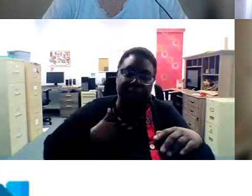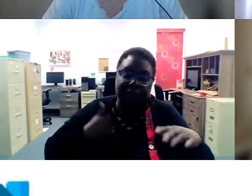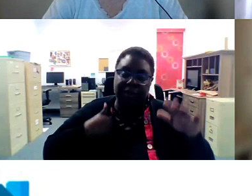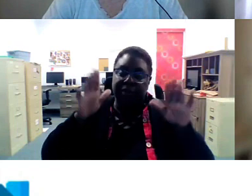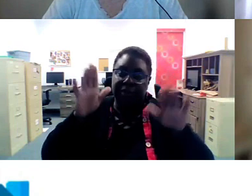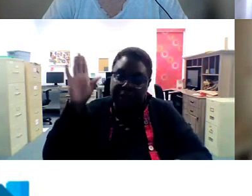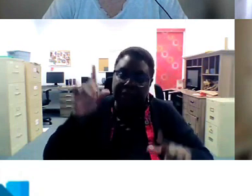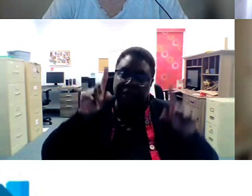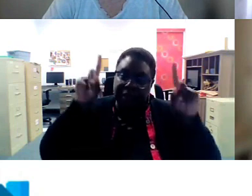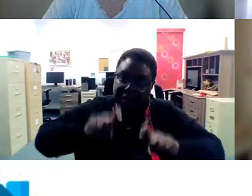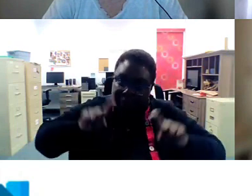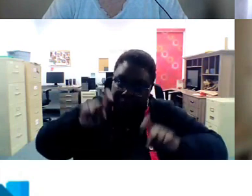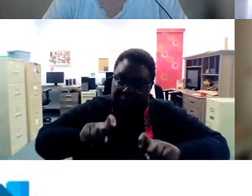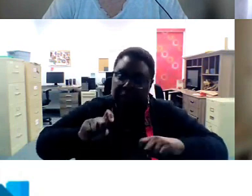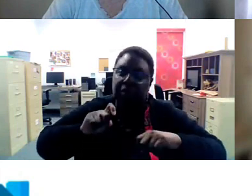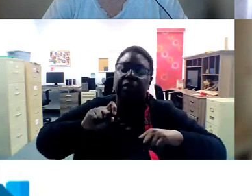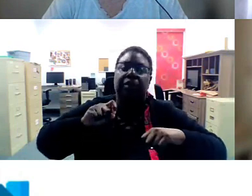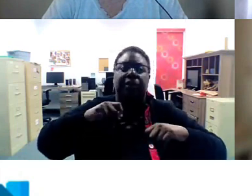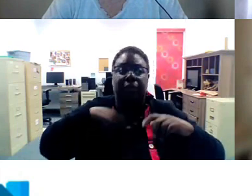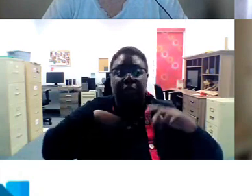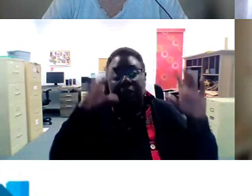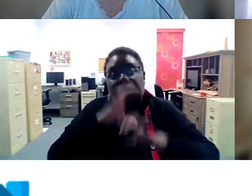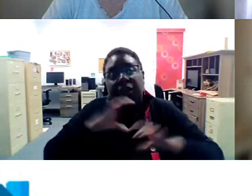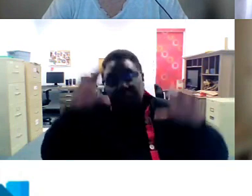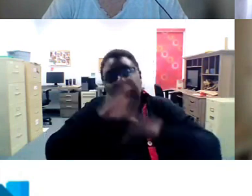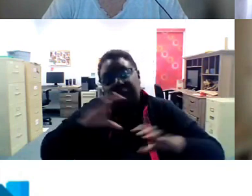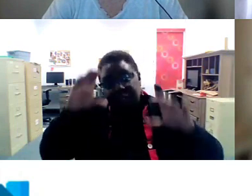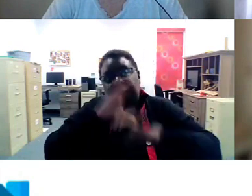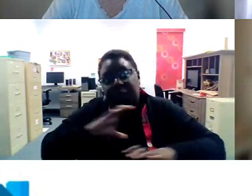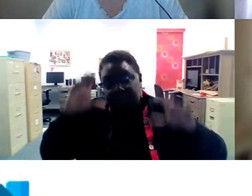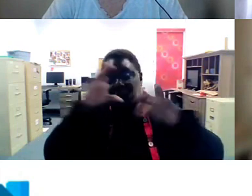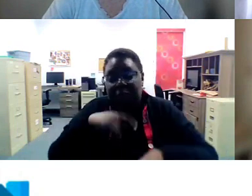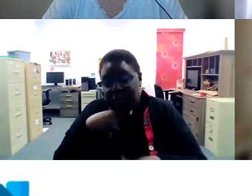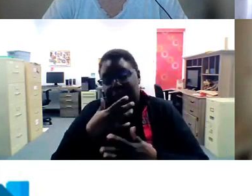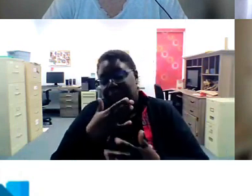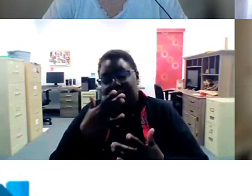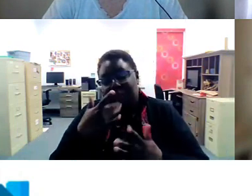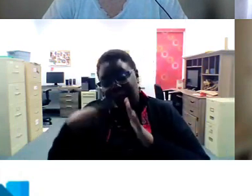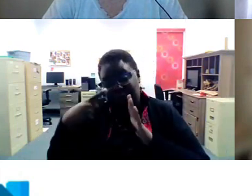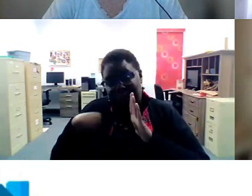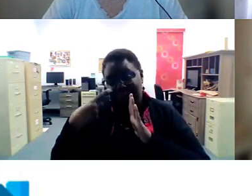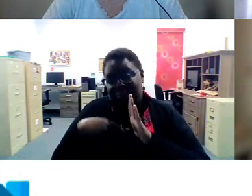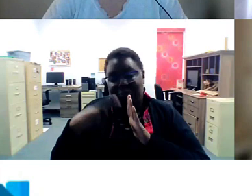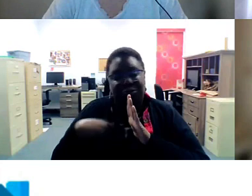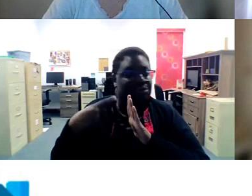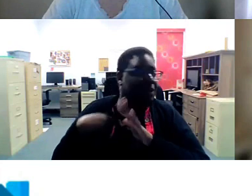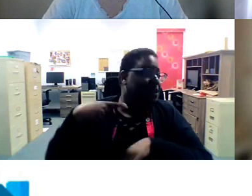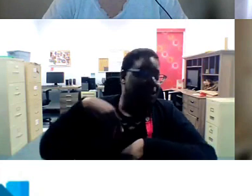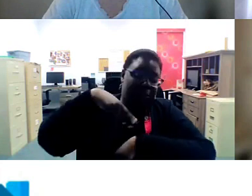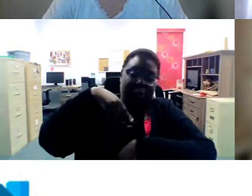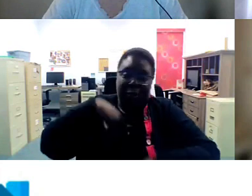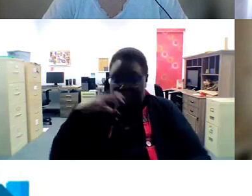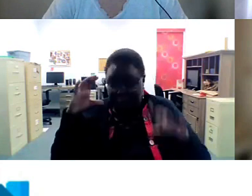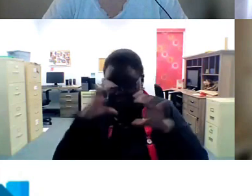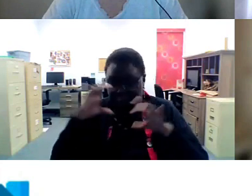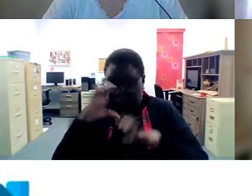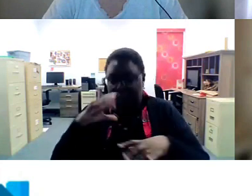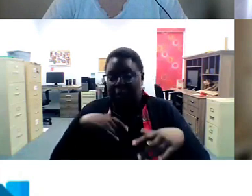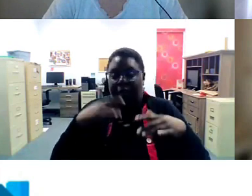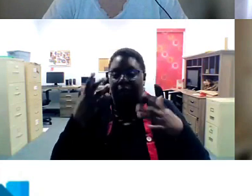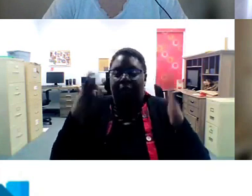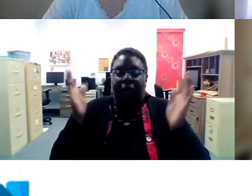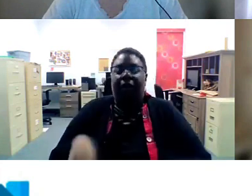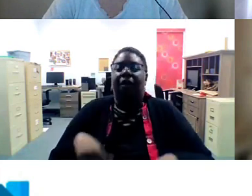are definitely much more supportive. And so we were looking for information around the citizenship test, and I